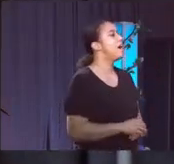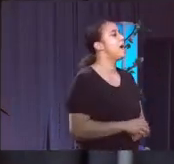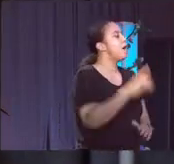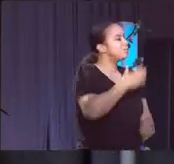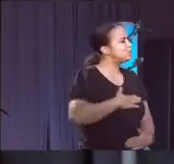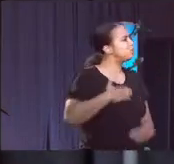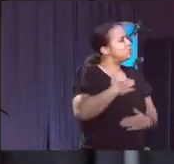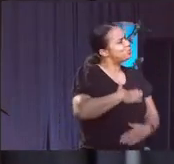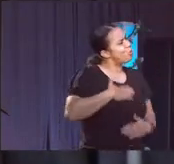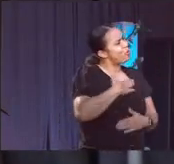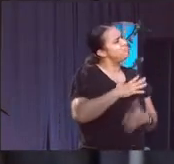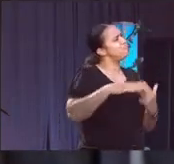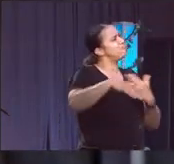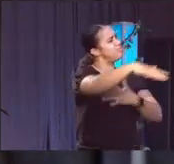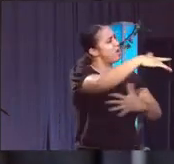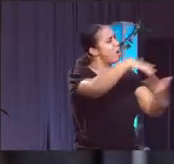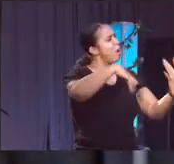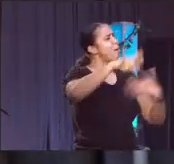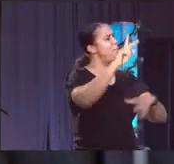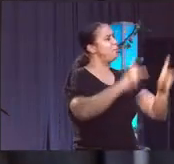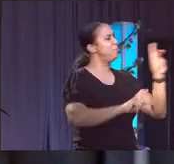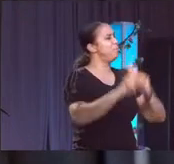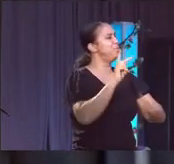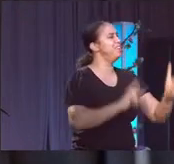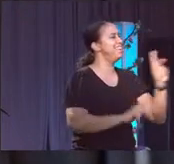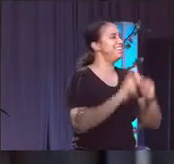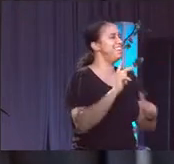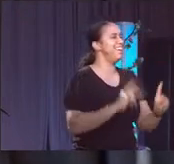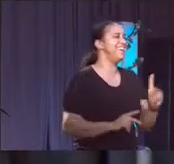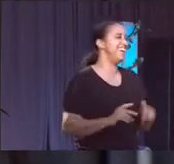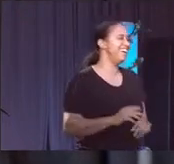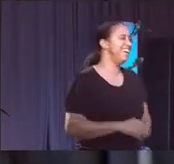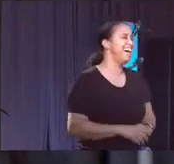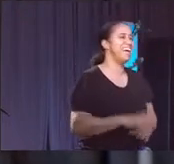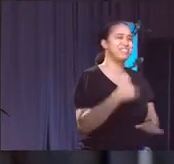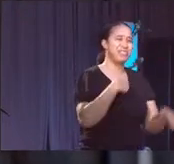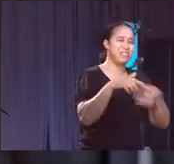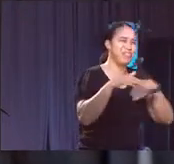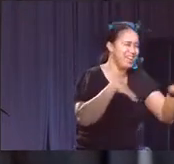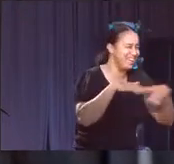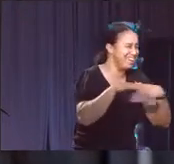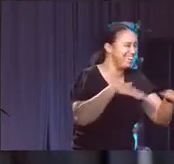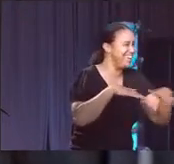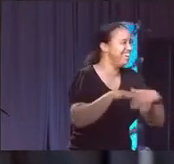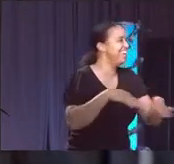I was just enjoying being around the people. As we were walking. Some of y'all.